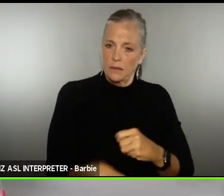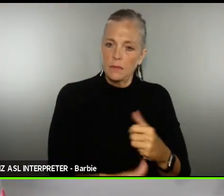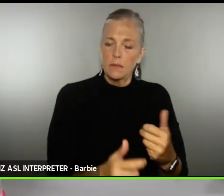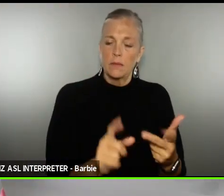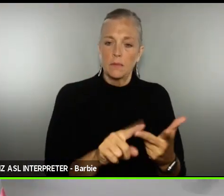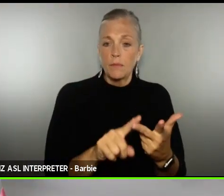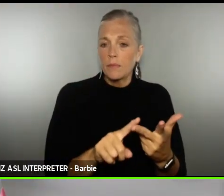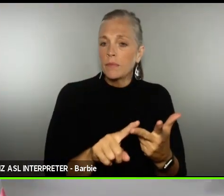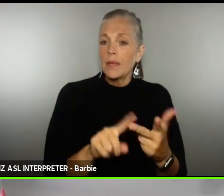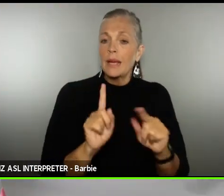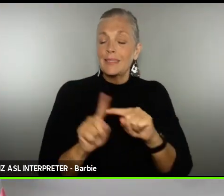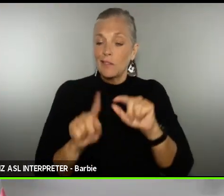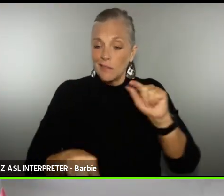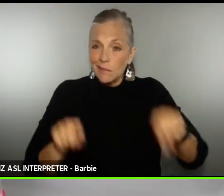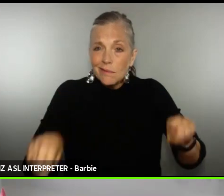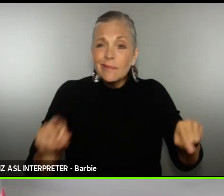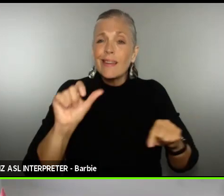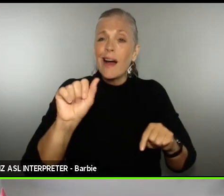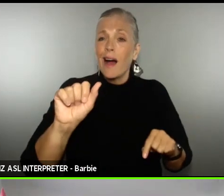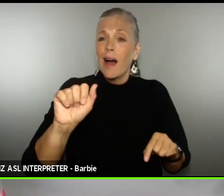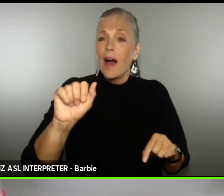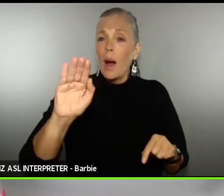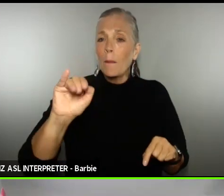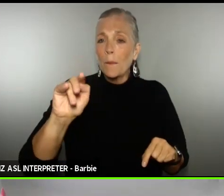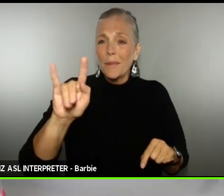different sort of abilities and